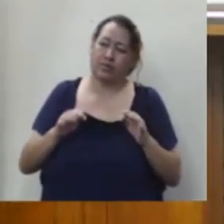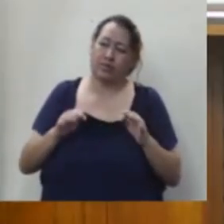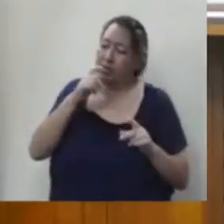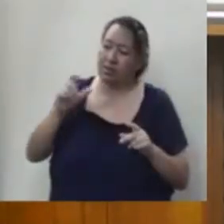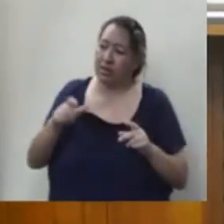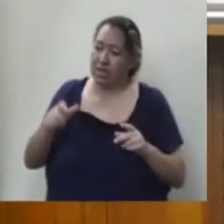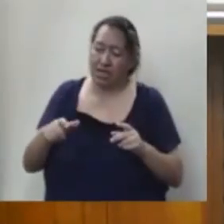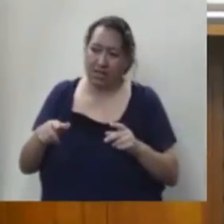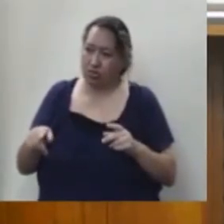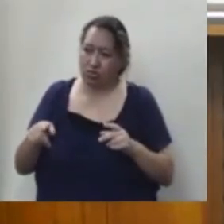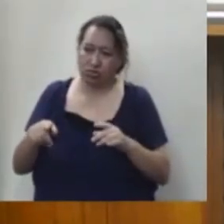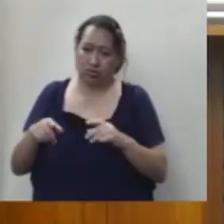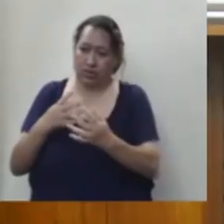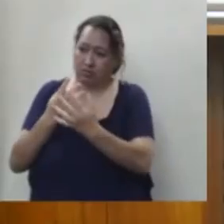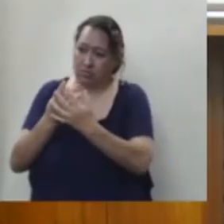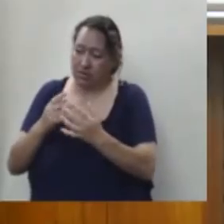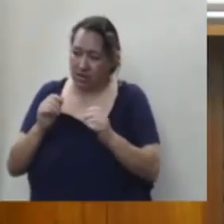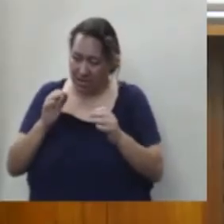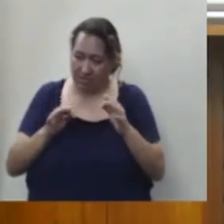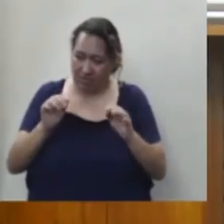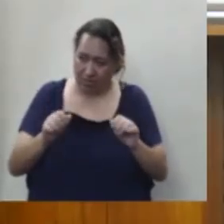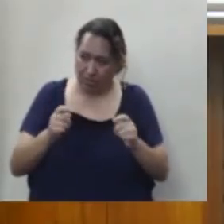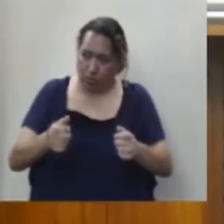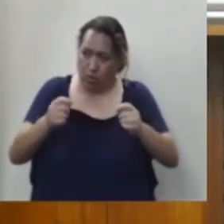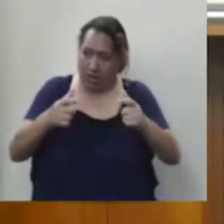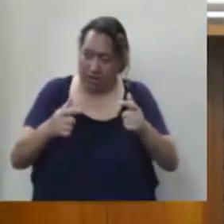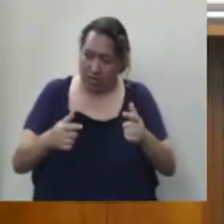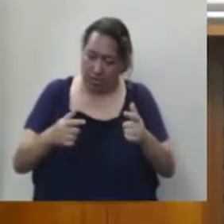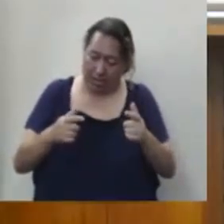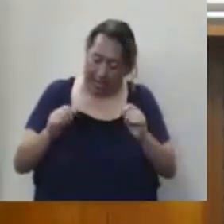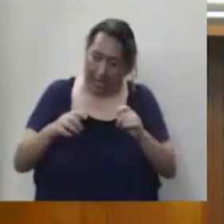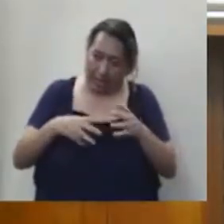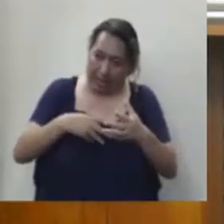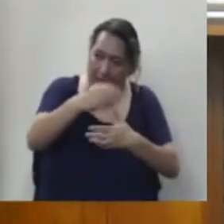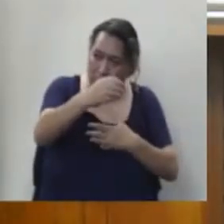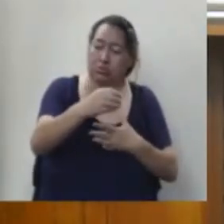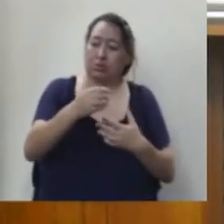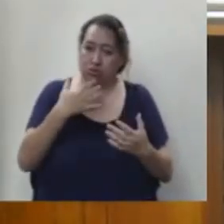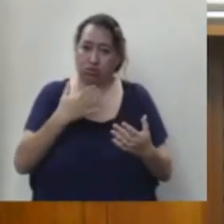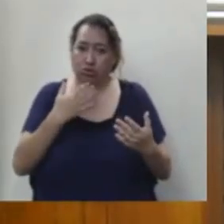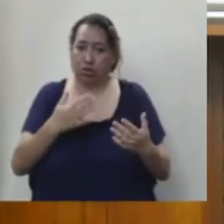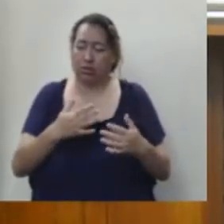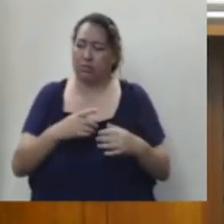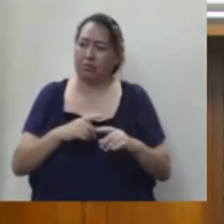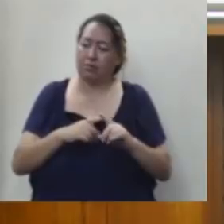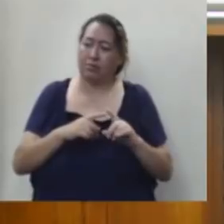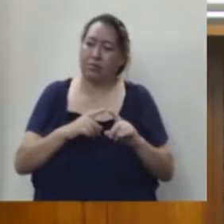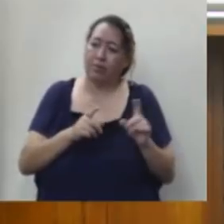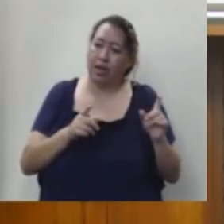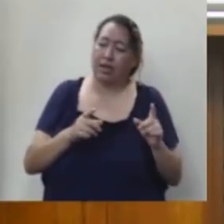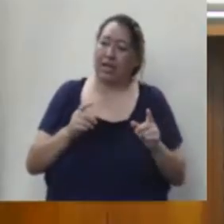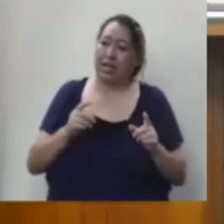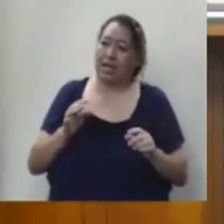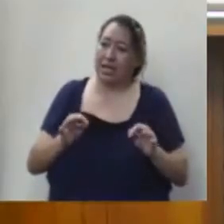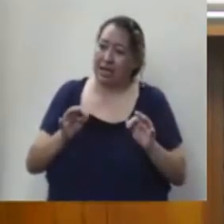be quickly expedited, that would be good. The other thing is that if we have